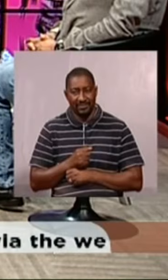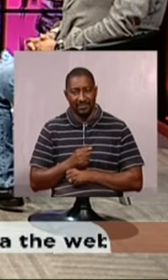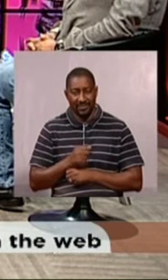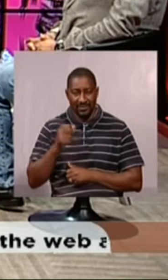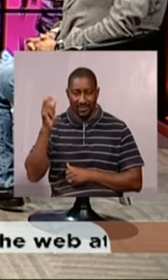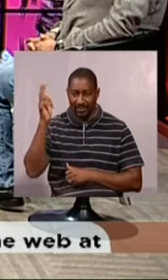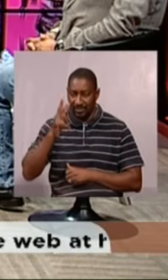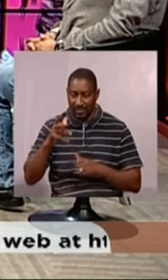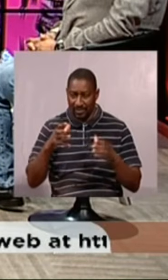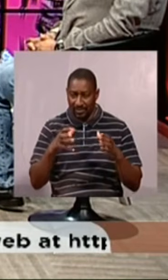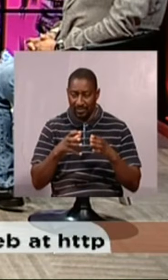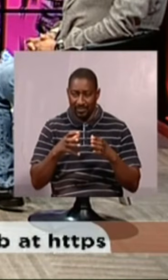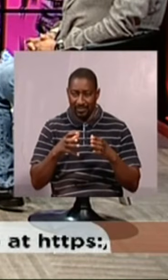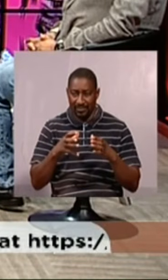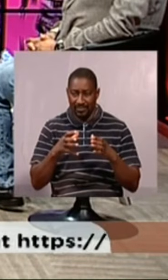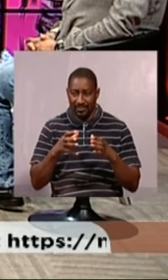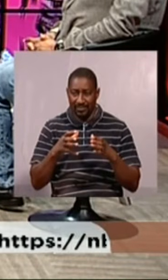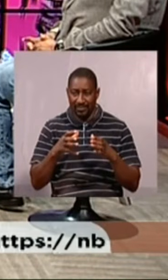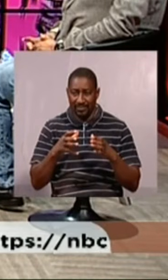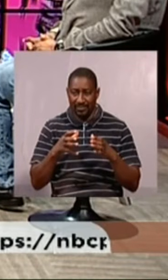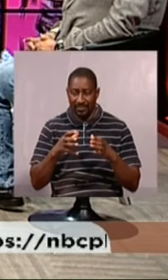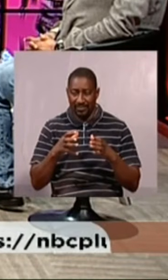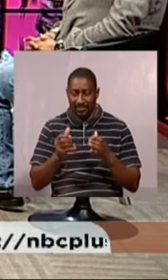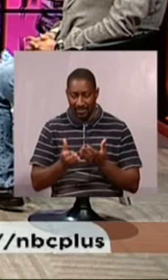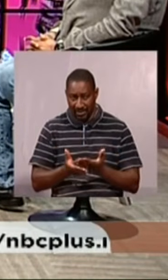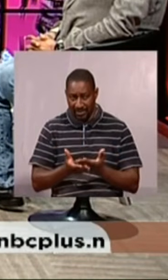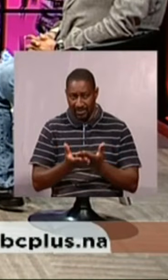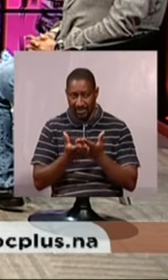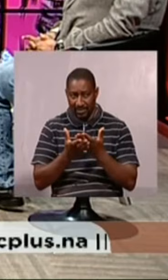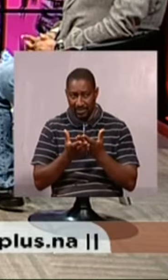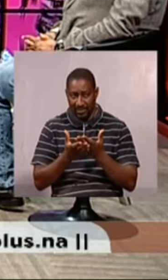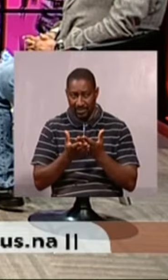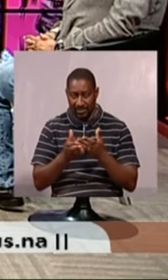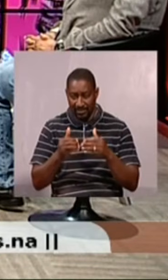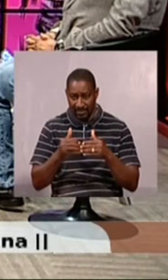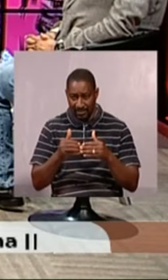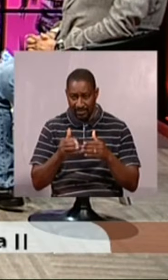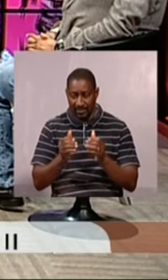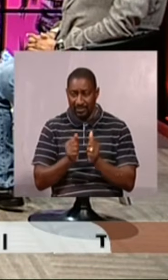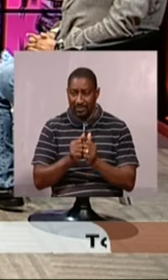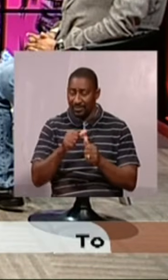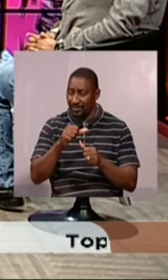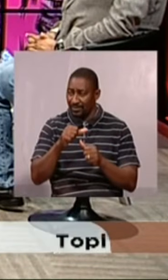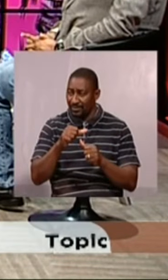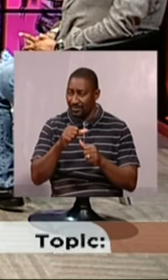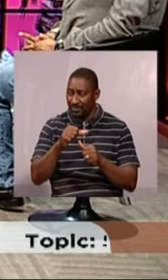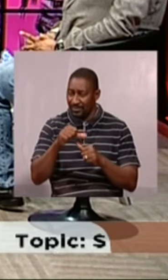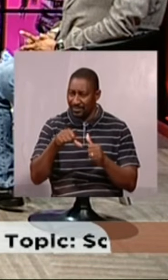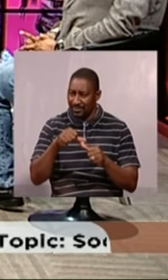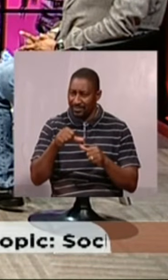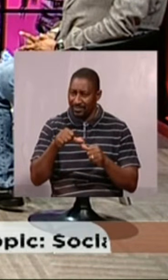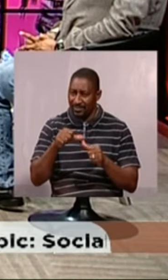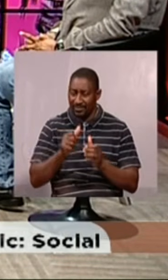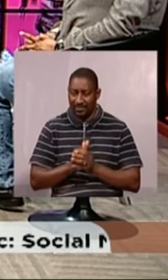political parties' court. But I think we also need to start a social media or media personalities start